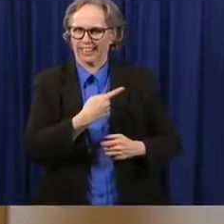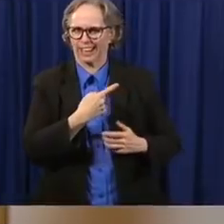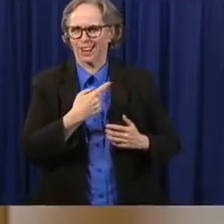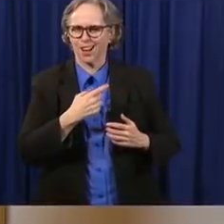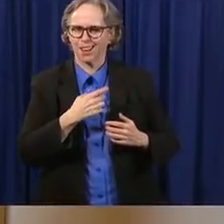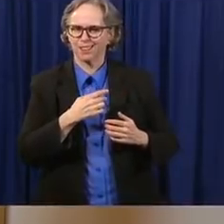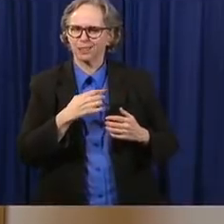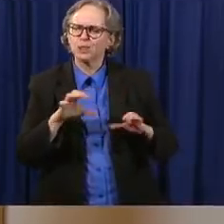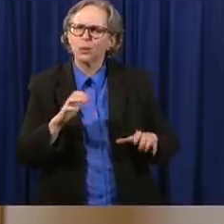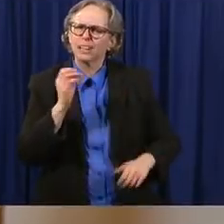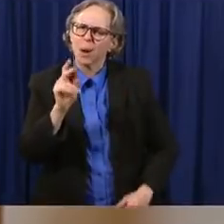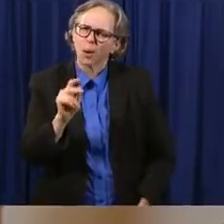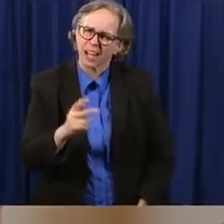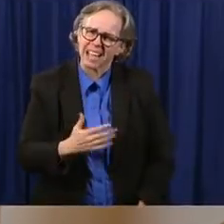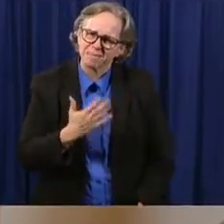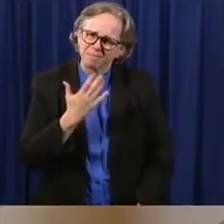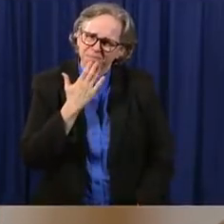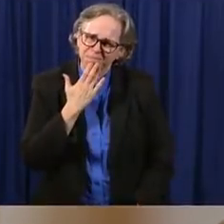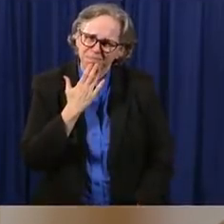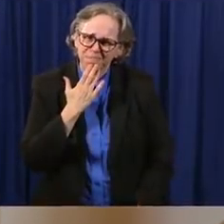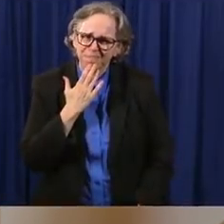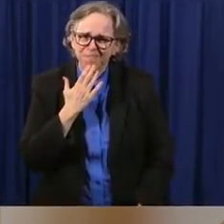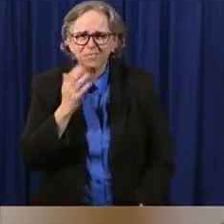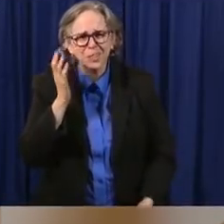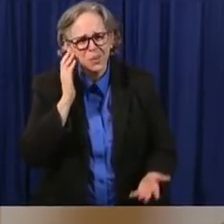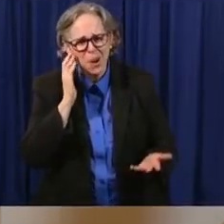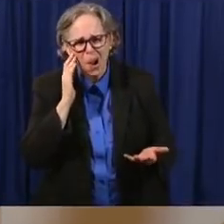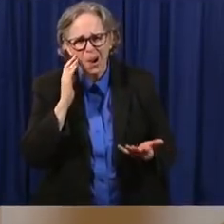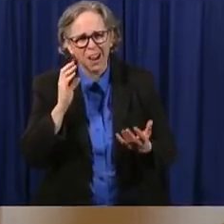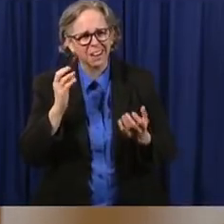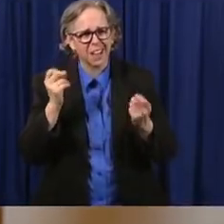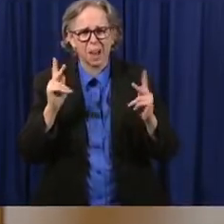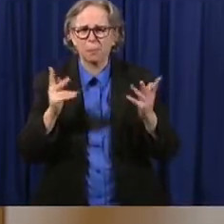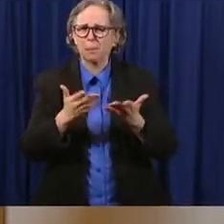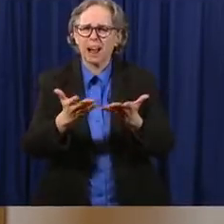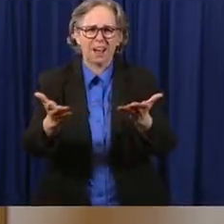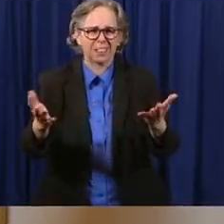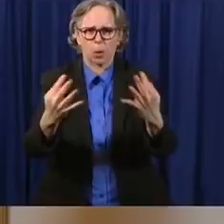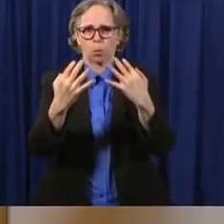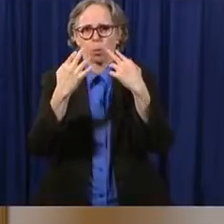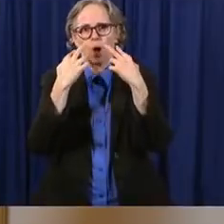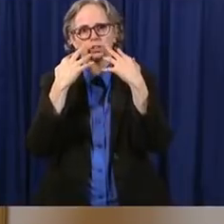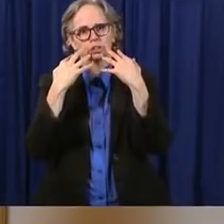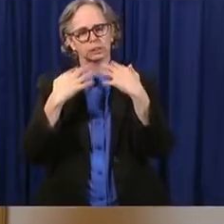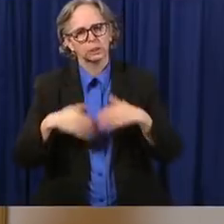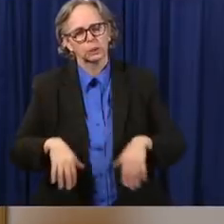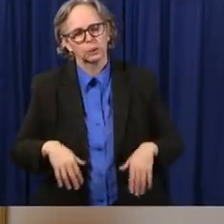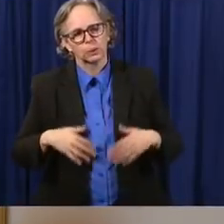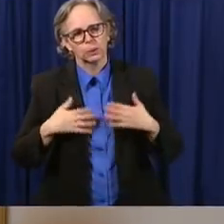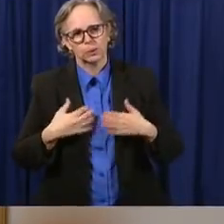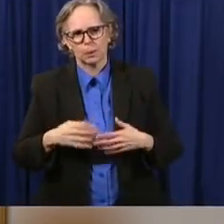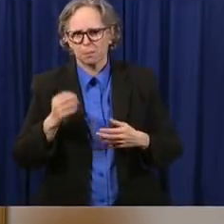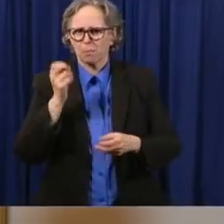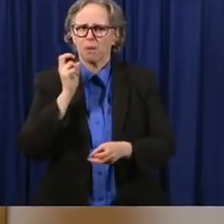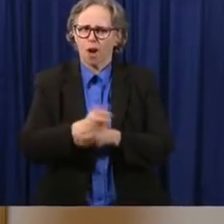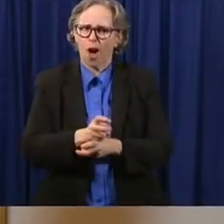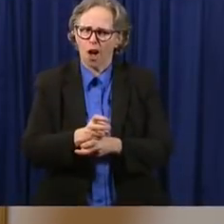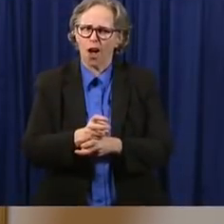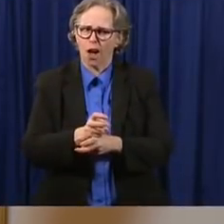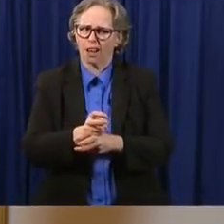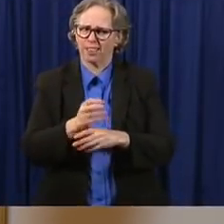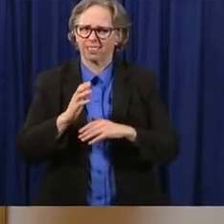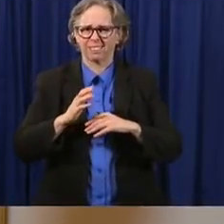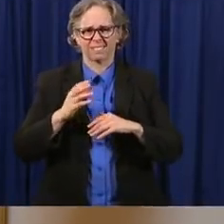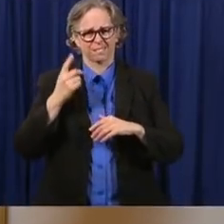doing okay. There are a lot of people out there who are watching this who have had a much rougher time, and certainly